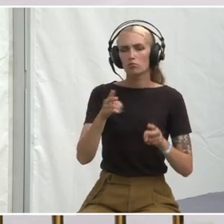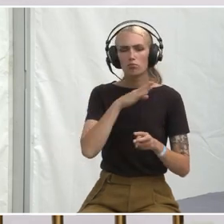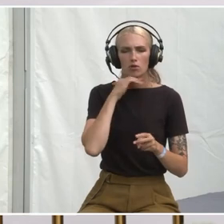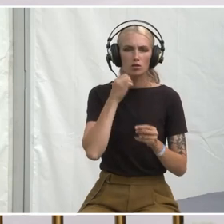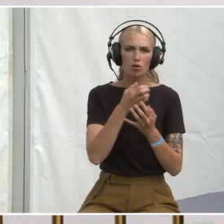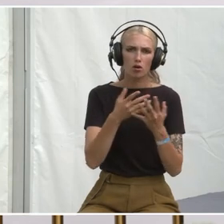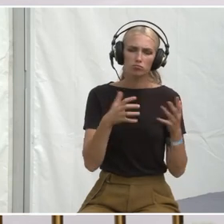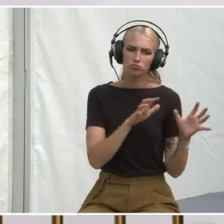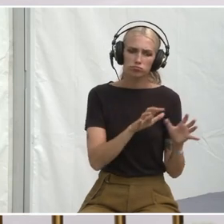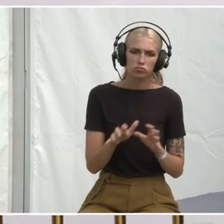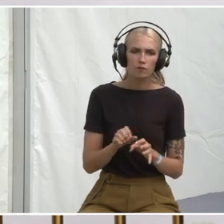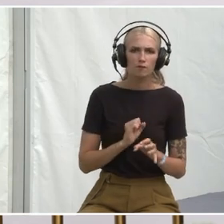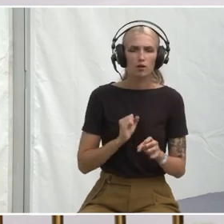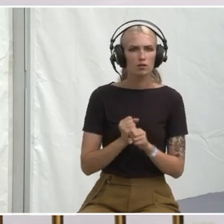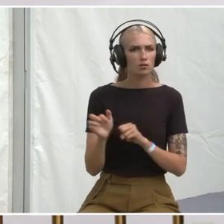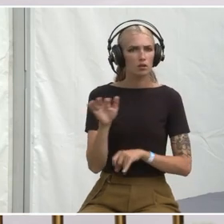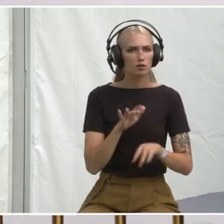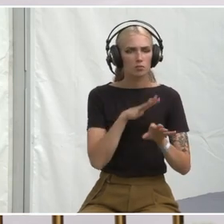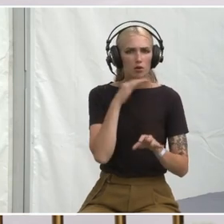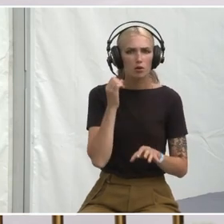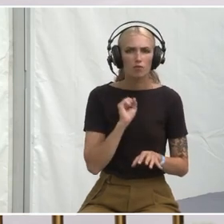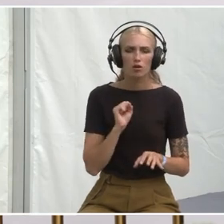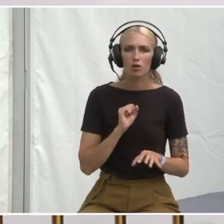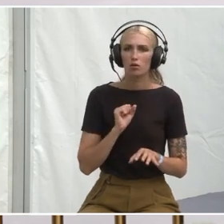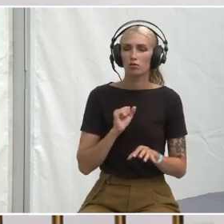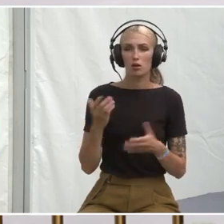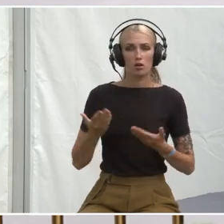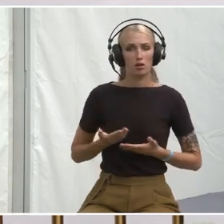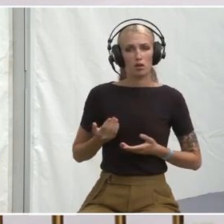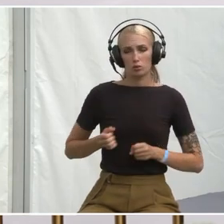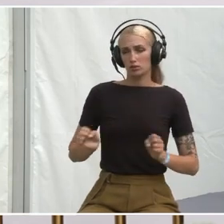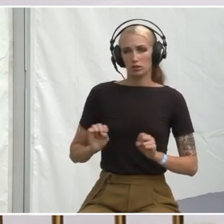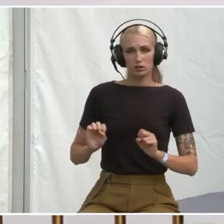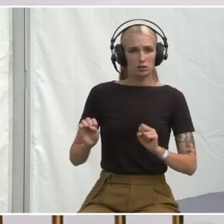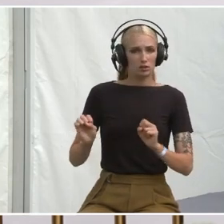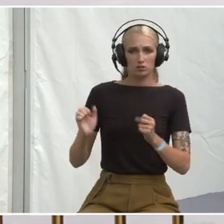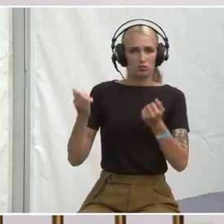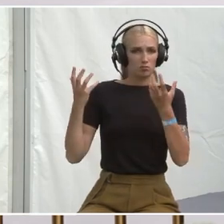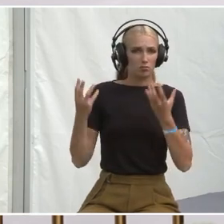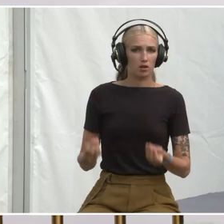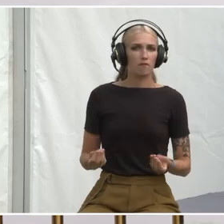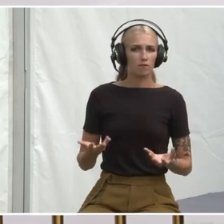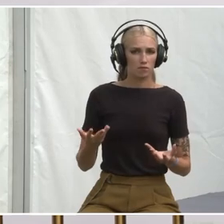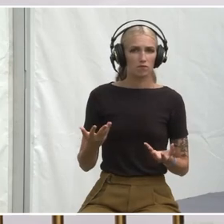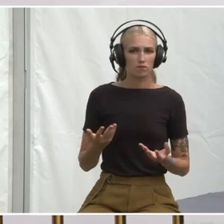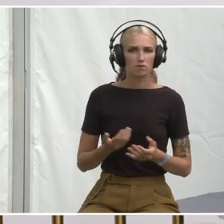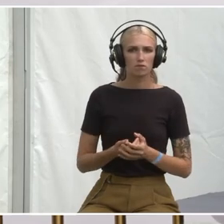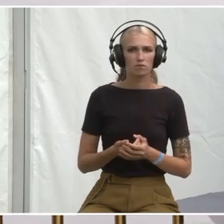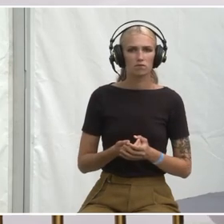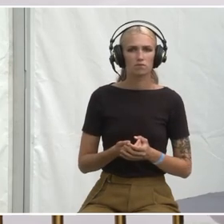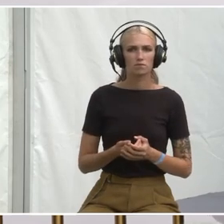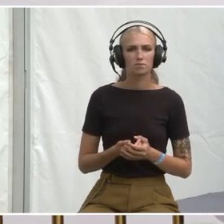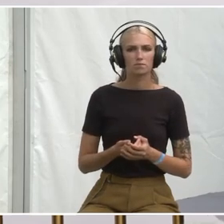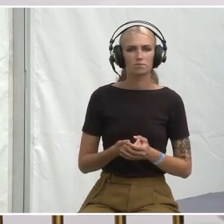of, and things happen very fast in society today. And that's about the whole structure, as you